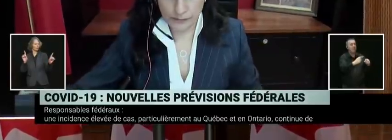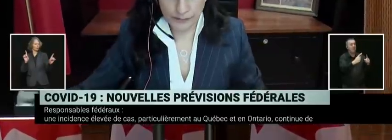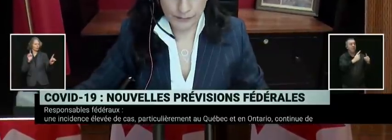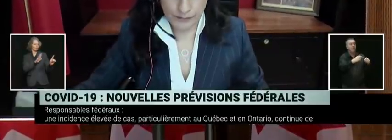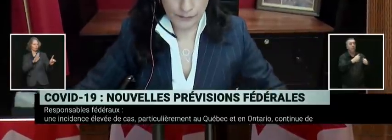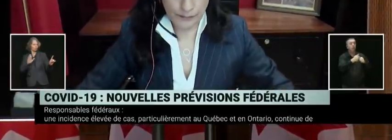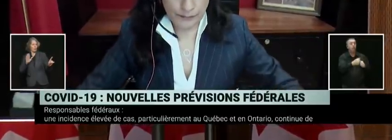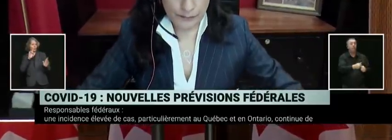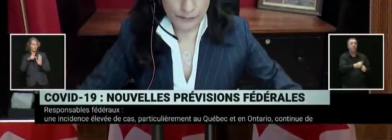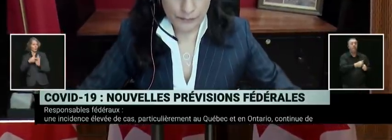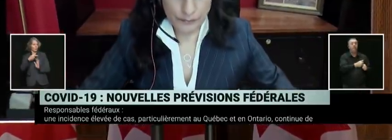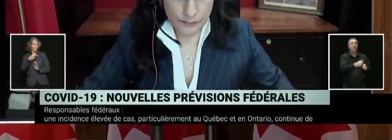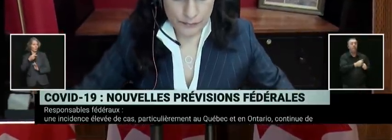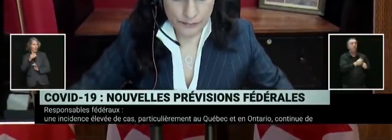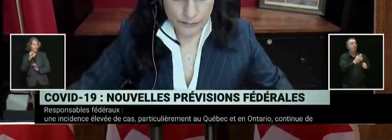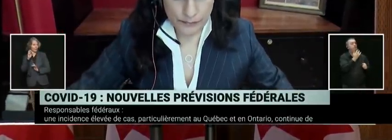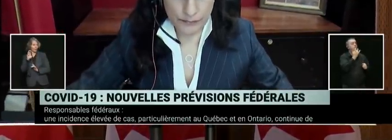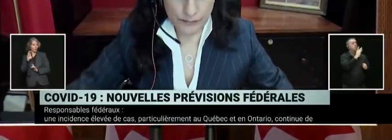sont prioritaires? Merci.